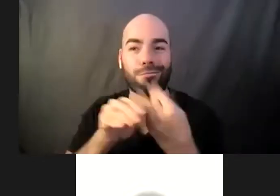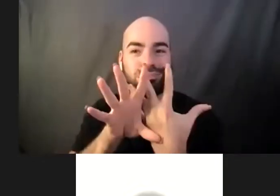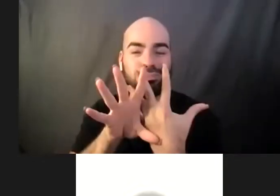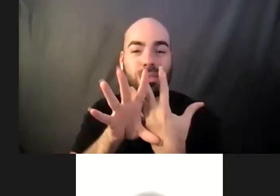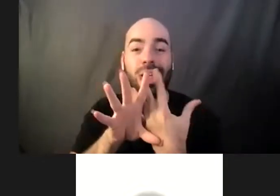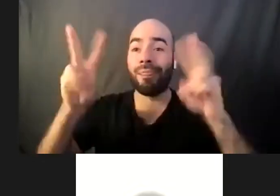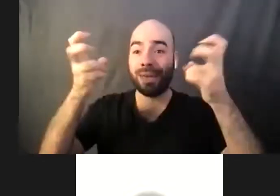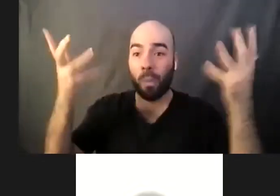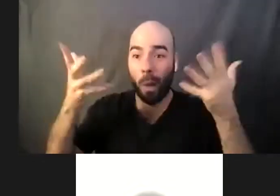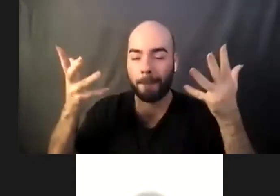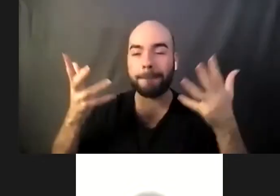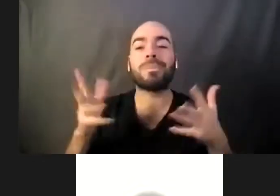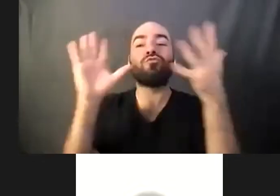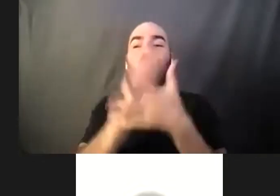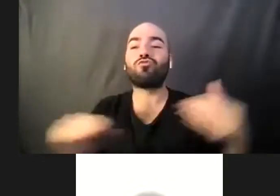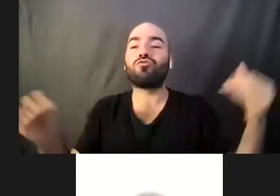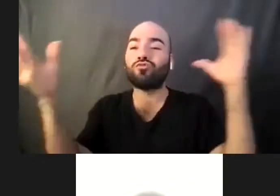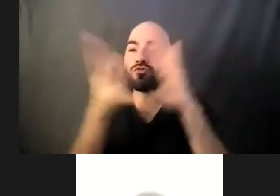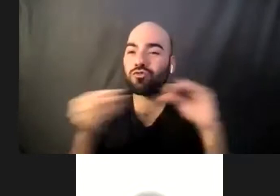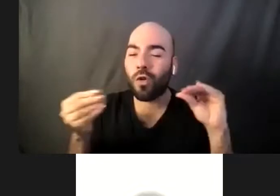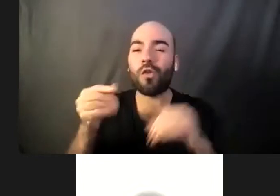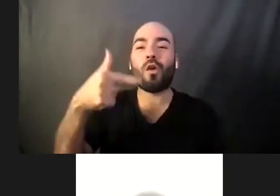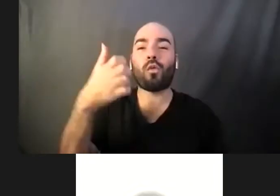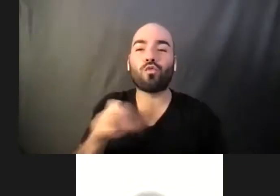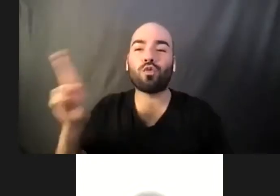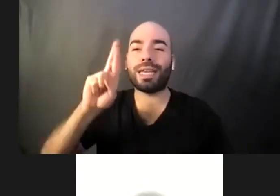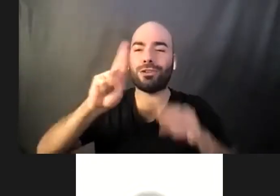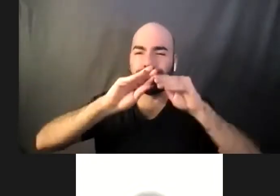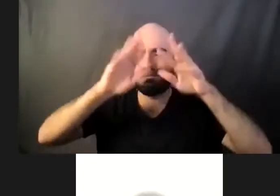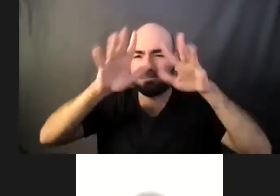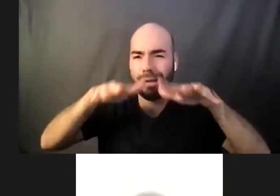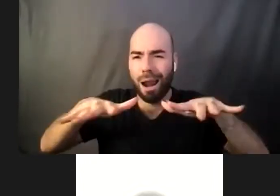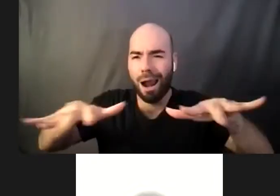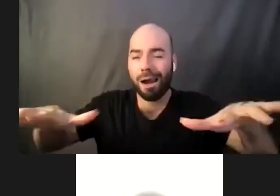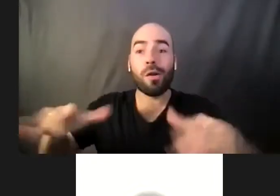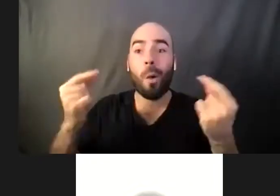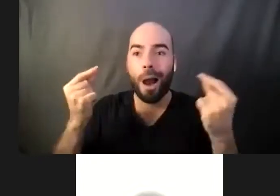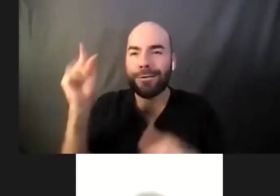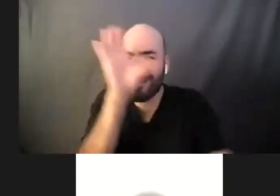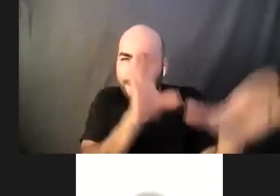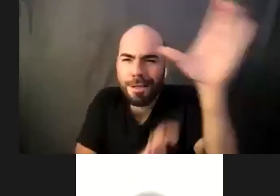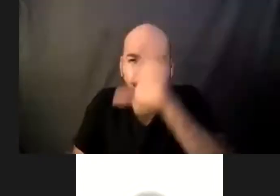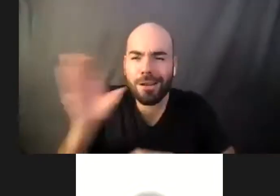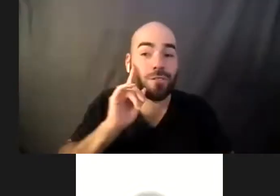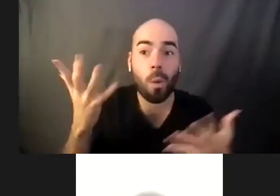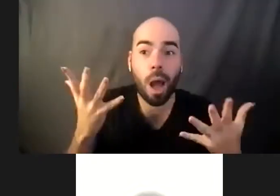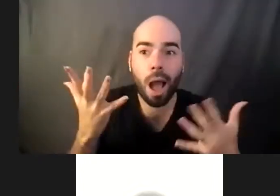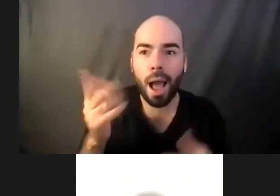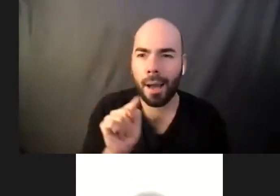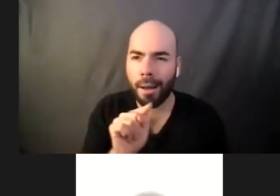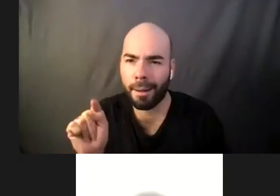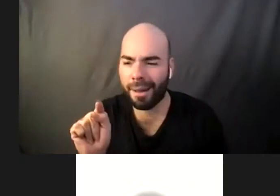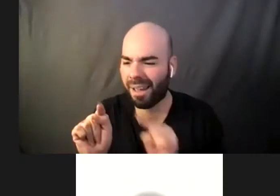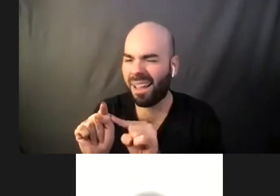is Stories of Queer Diasporas, The Journey in Search of Blank, bringing a timely